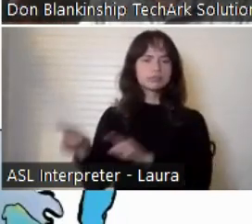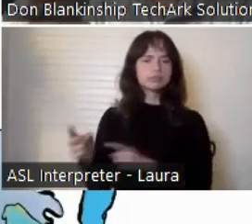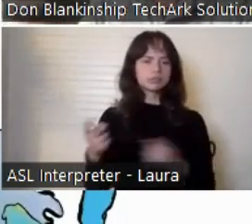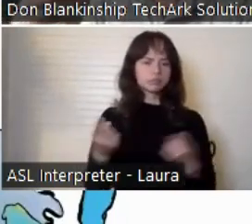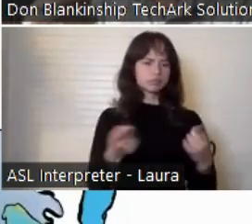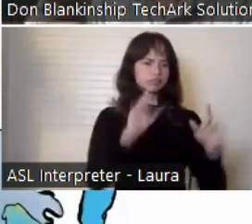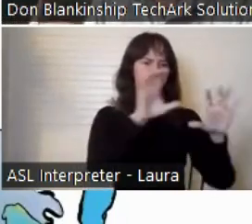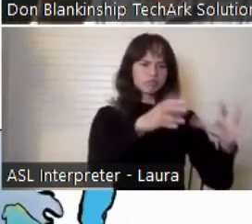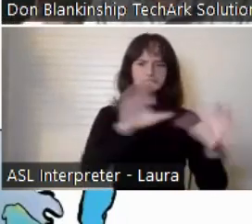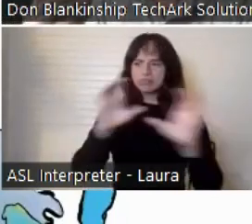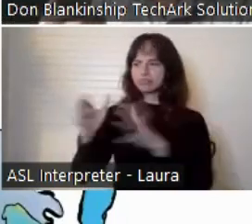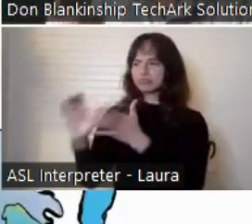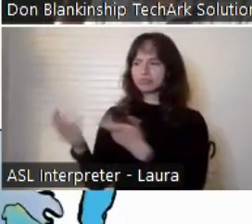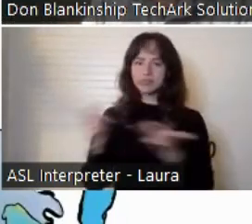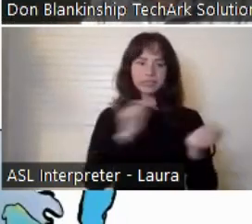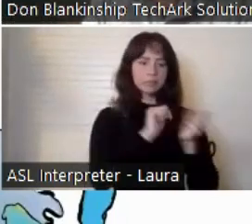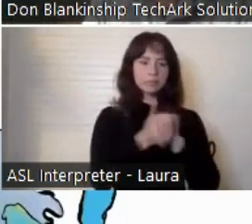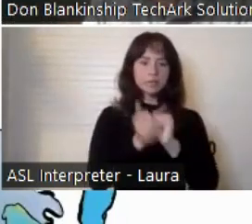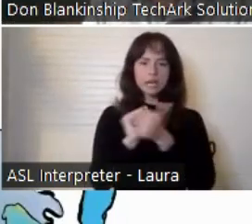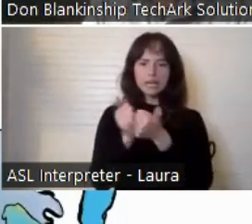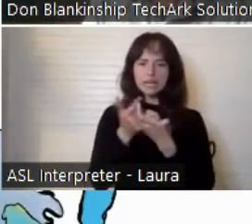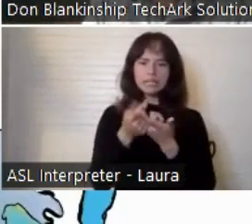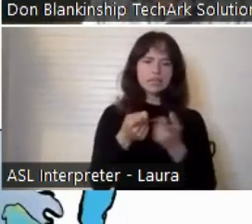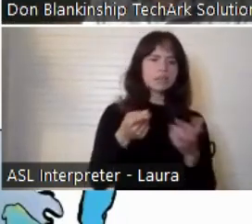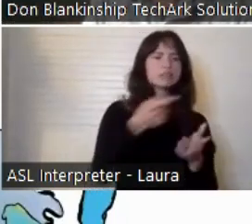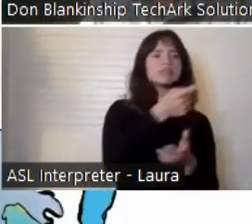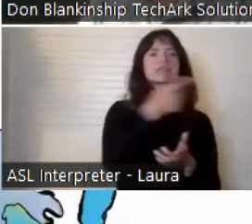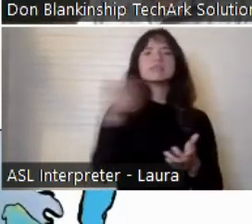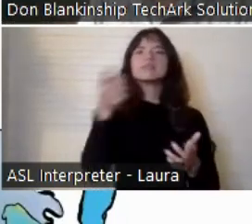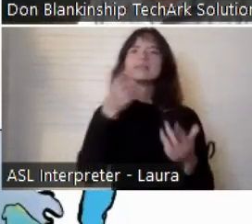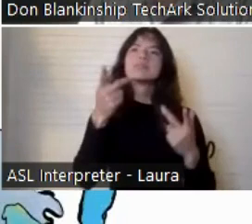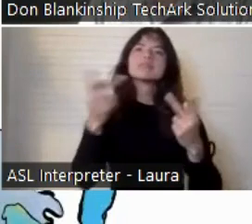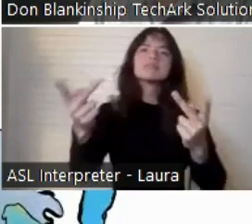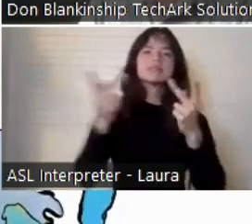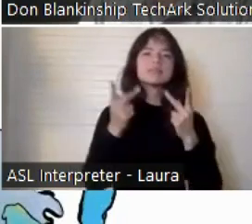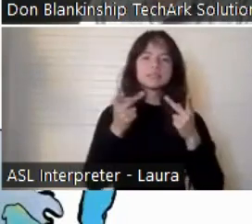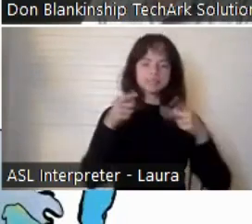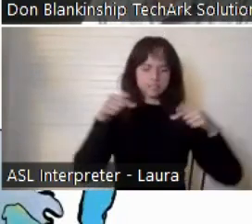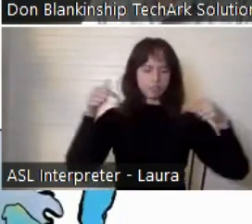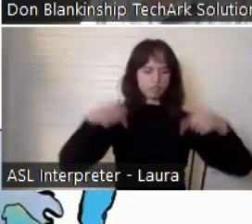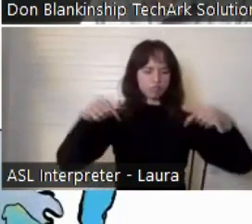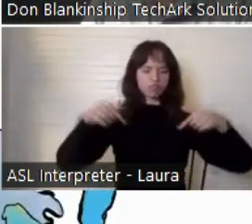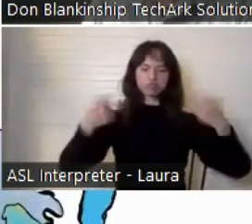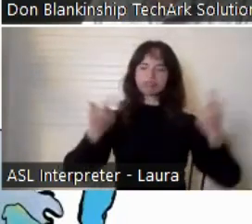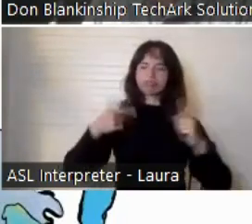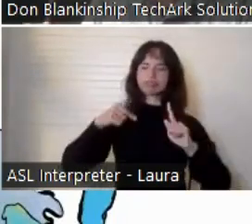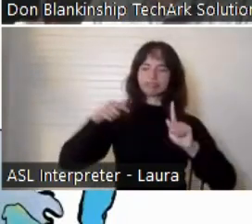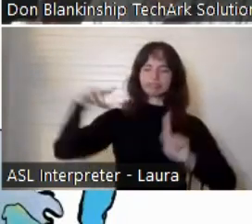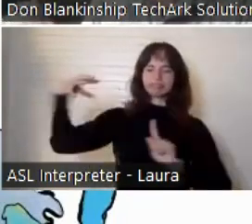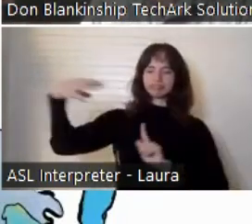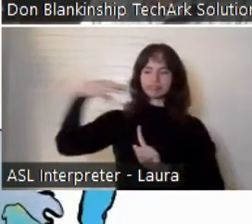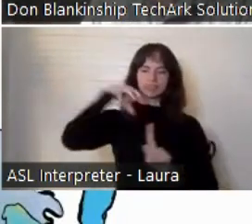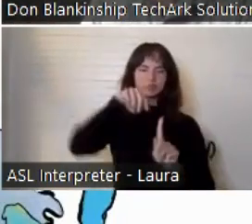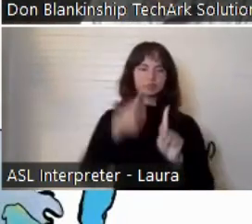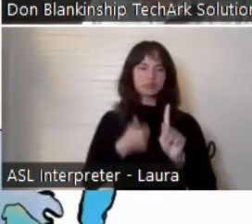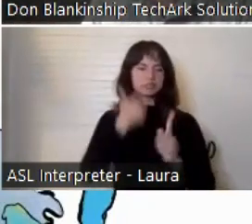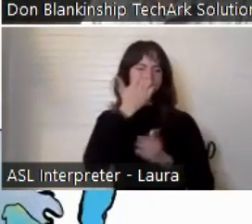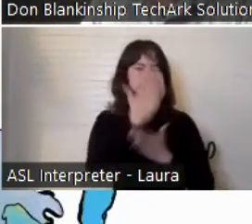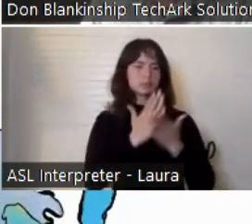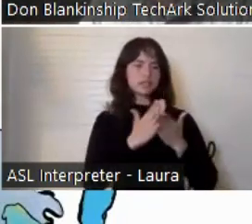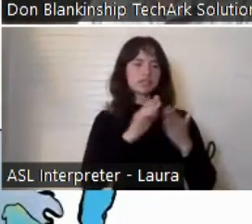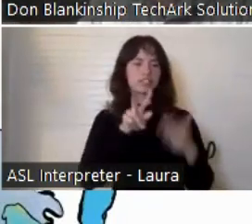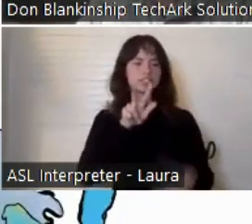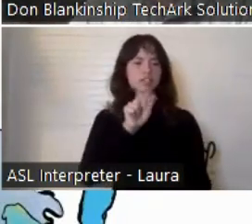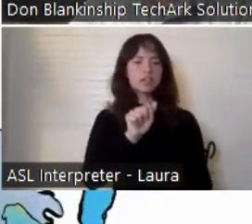that are looking for visitors and traffic to come and visit this part of Virginia. But as a collective, they wanted to sort of present